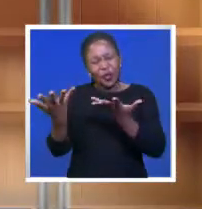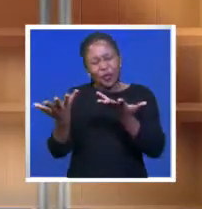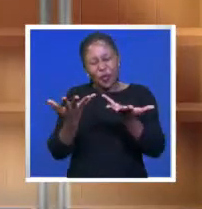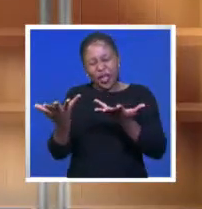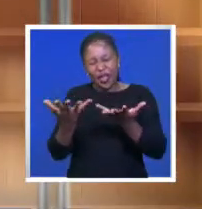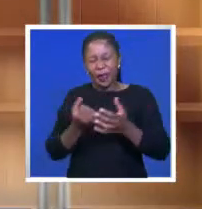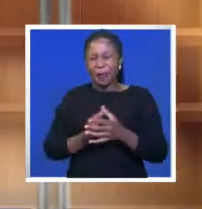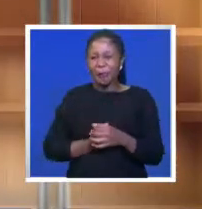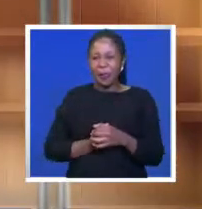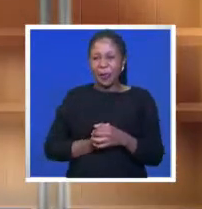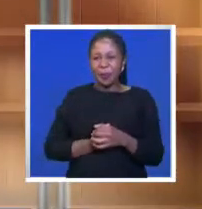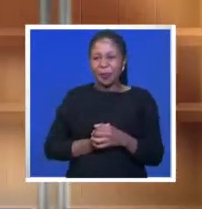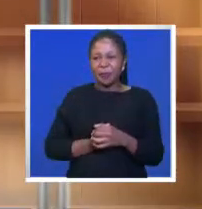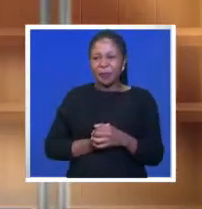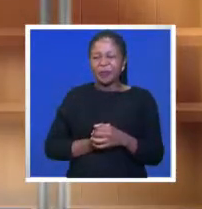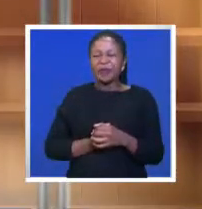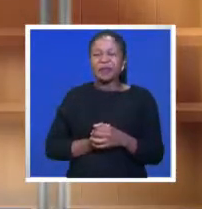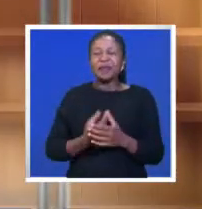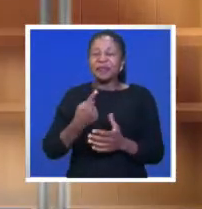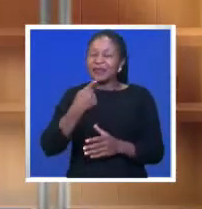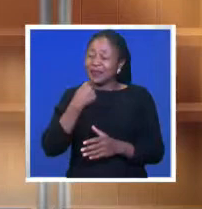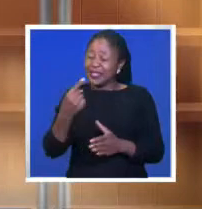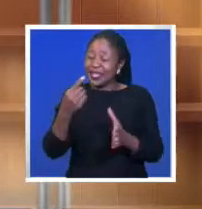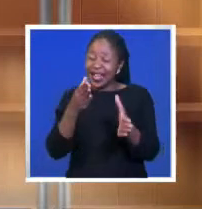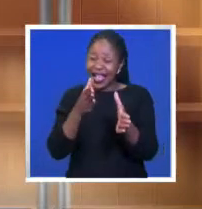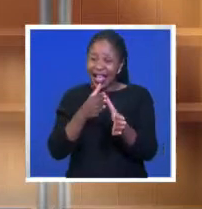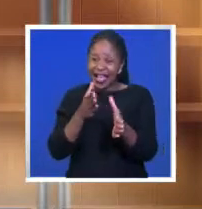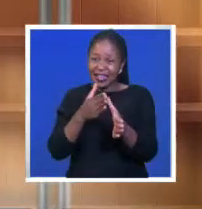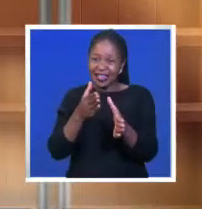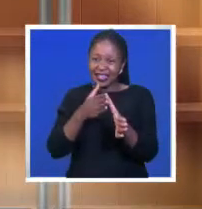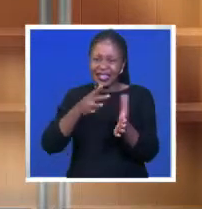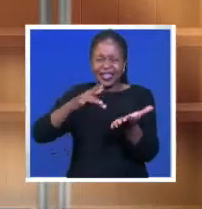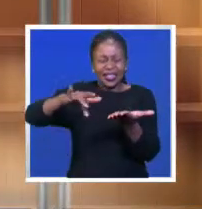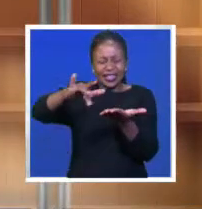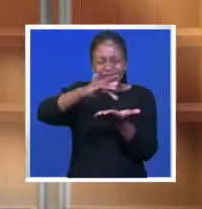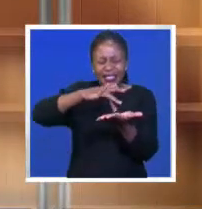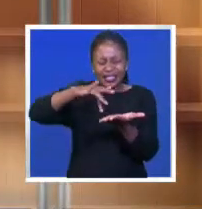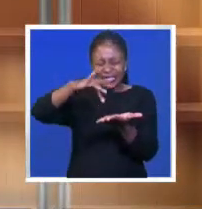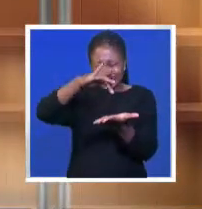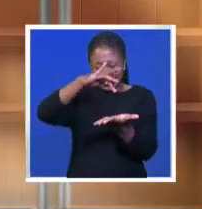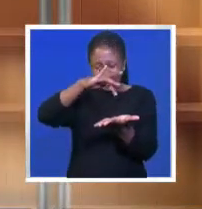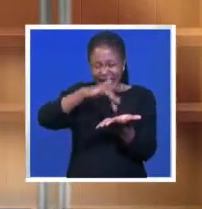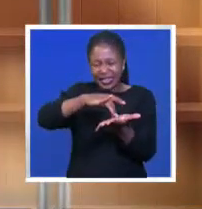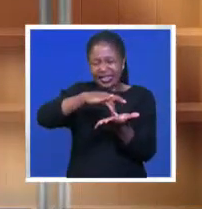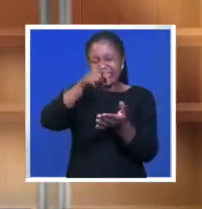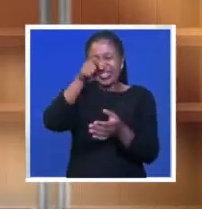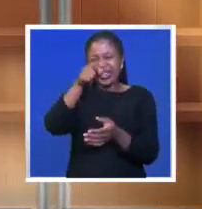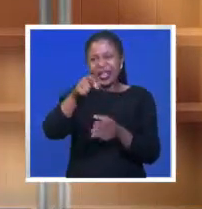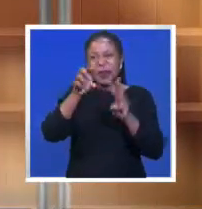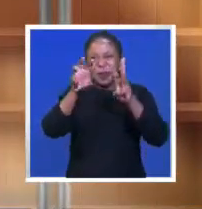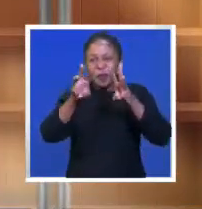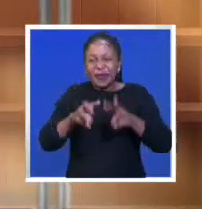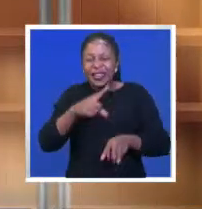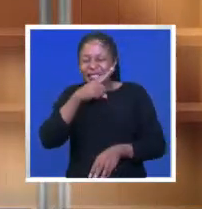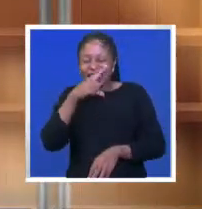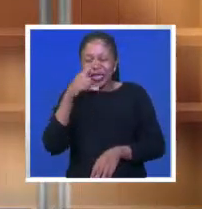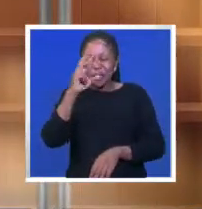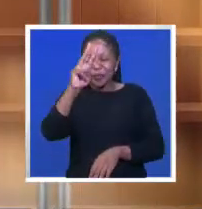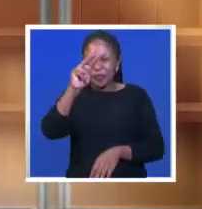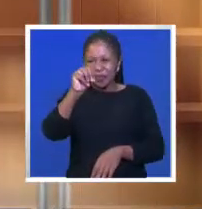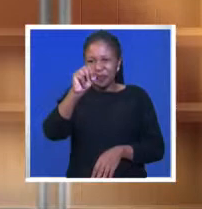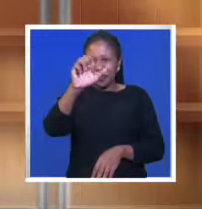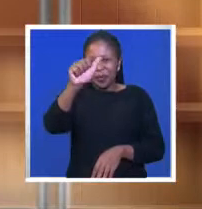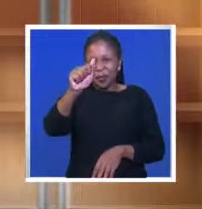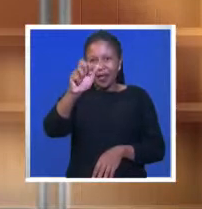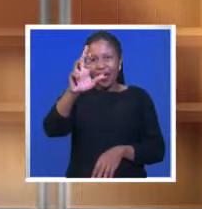sight of Marseilles. Why is the response within sight of Marseilles? Remember, this is actually